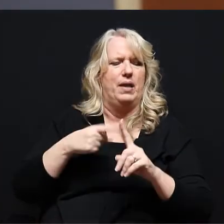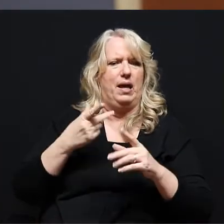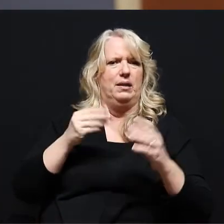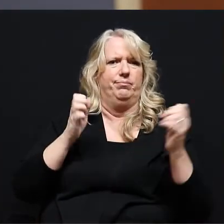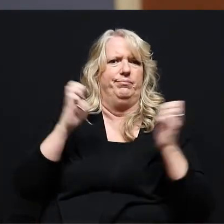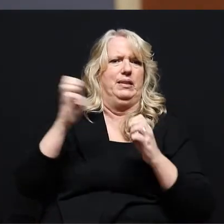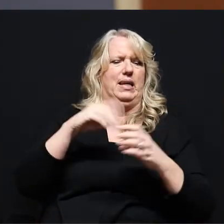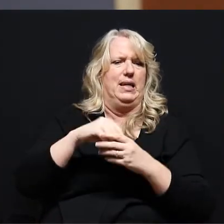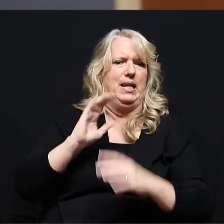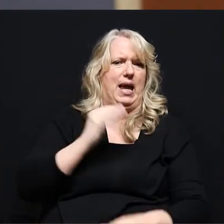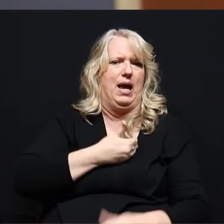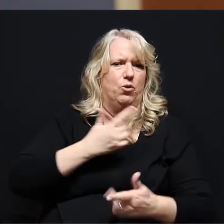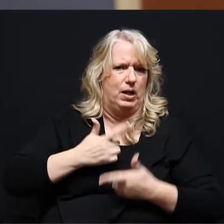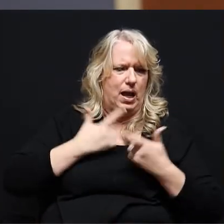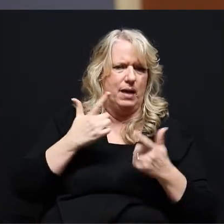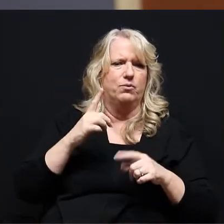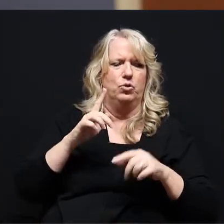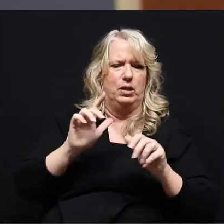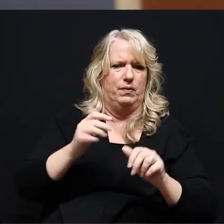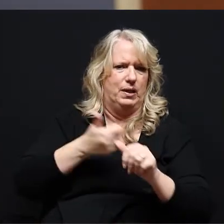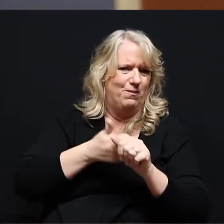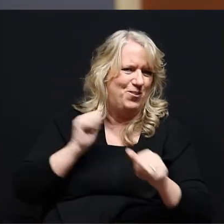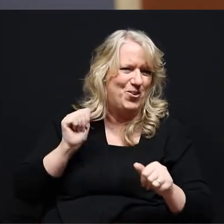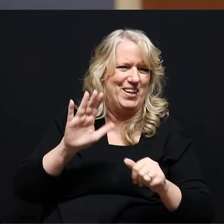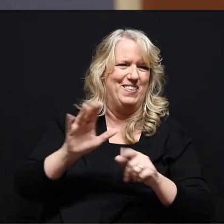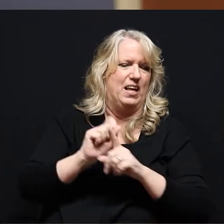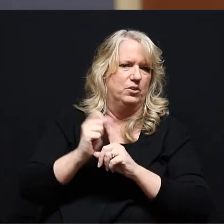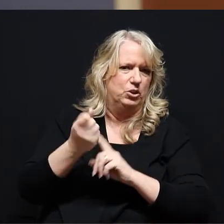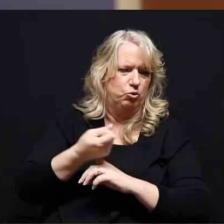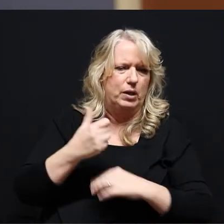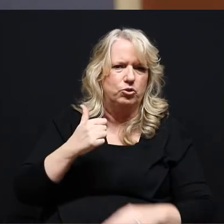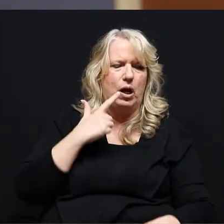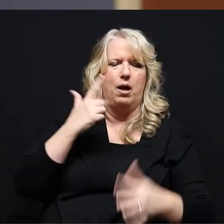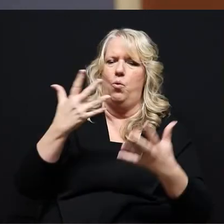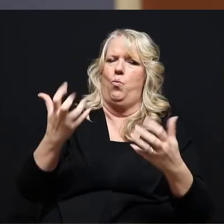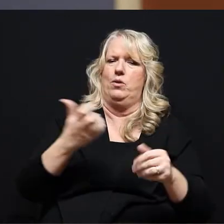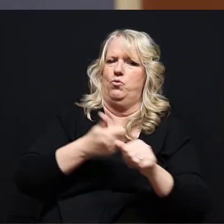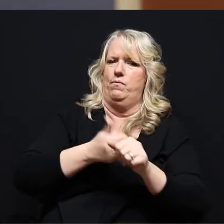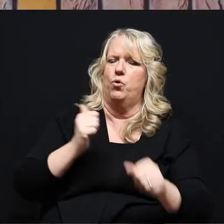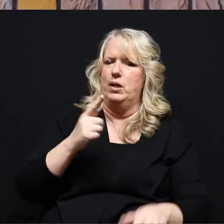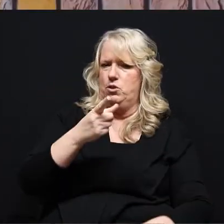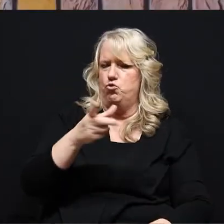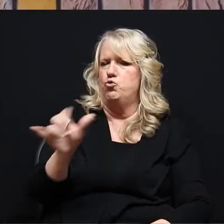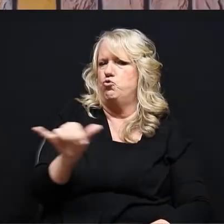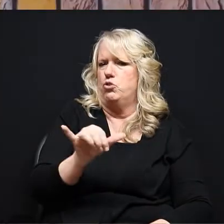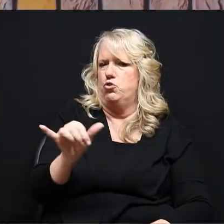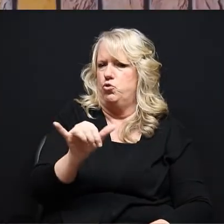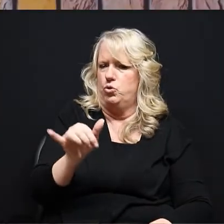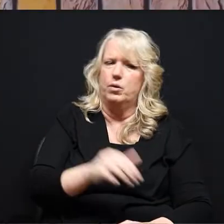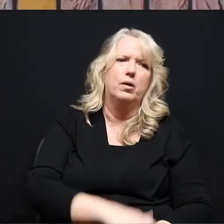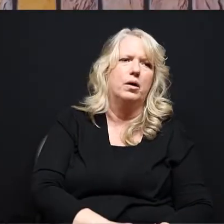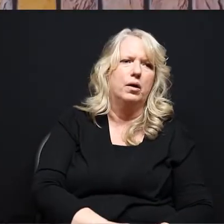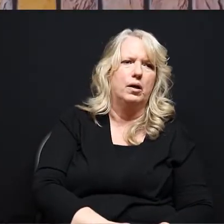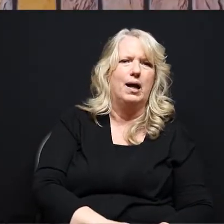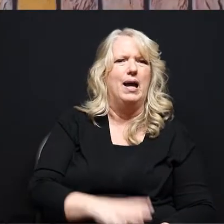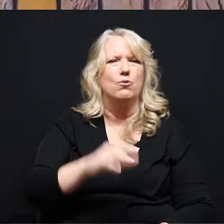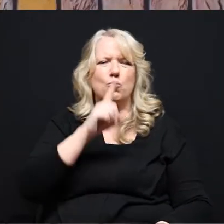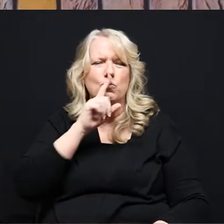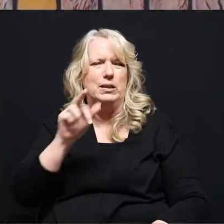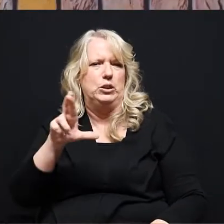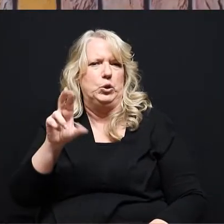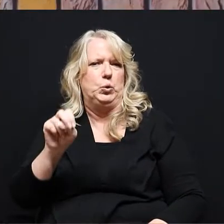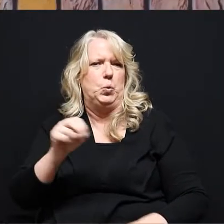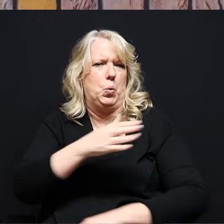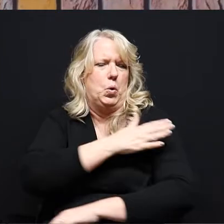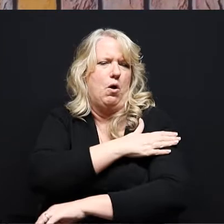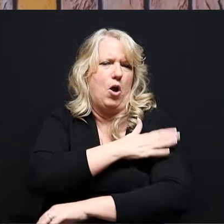And so if I could avoid that situation, I want to avoid it, and you should too. Other than a sore arm,